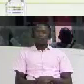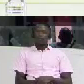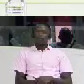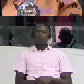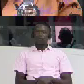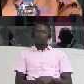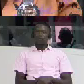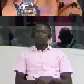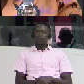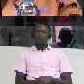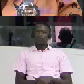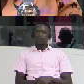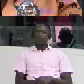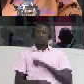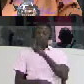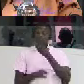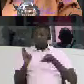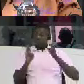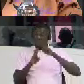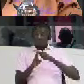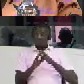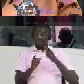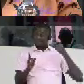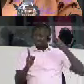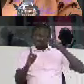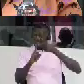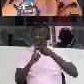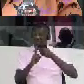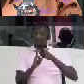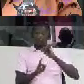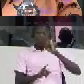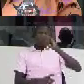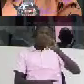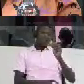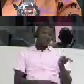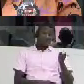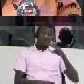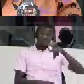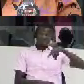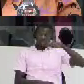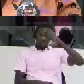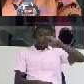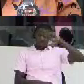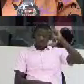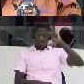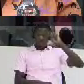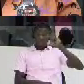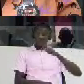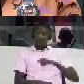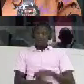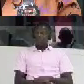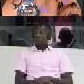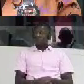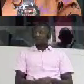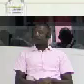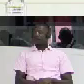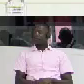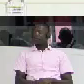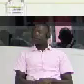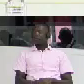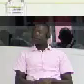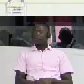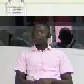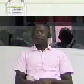You reported directly to him? mel ni moom daal ci kawam nga toppoon ci moom rek ngaa dee uyu. dafay